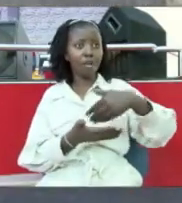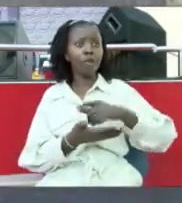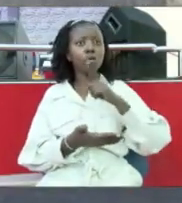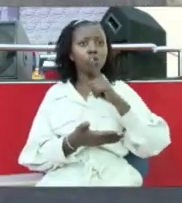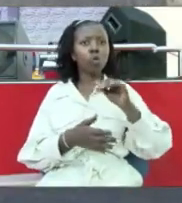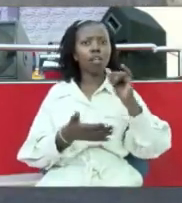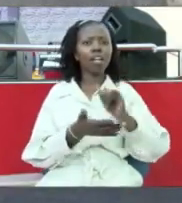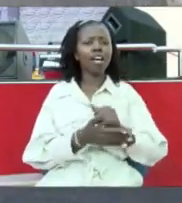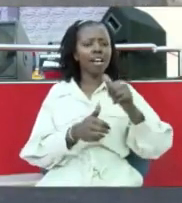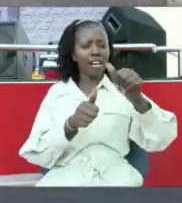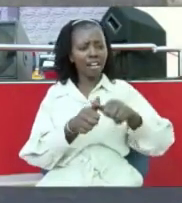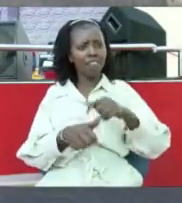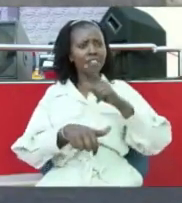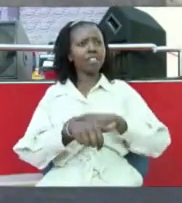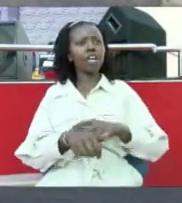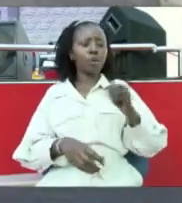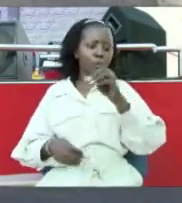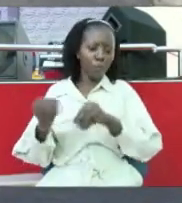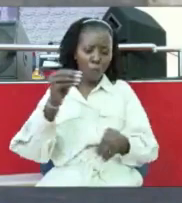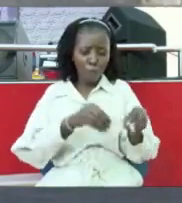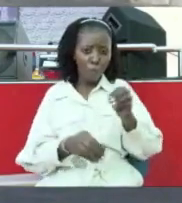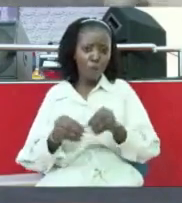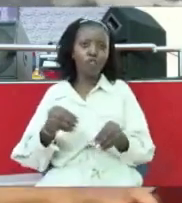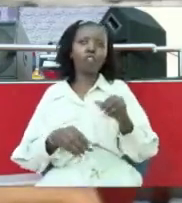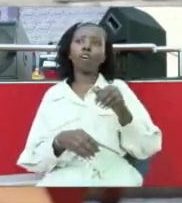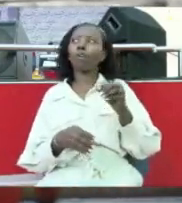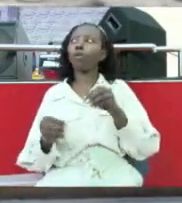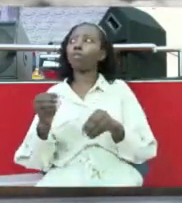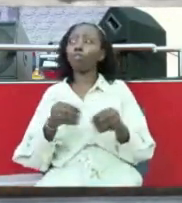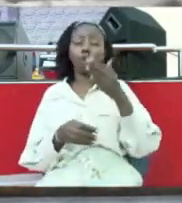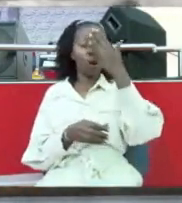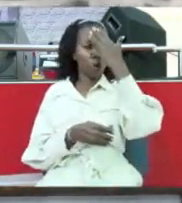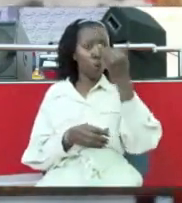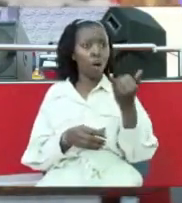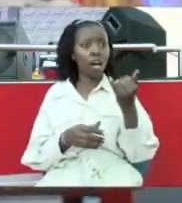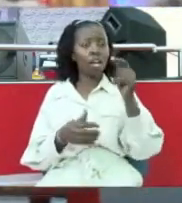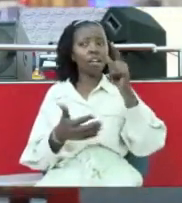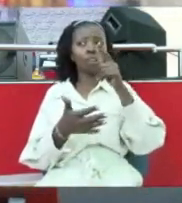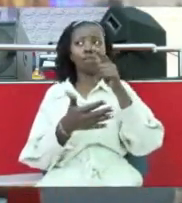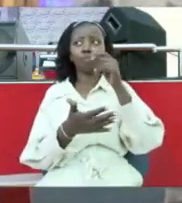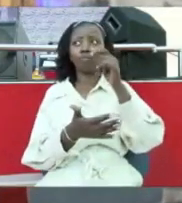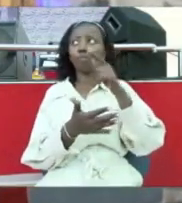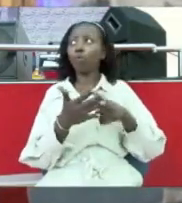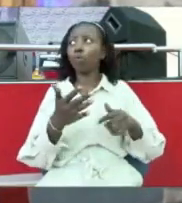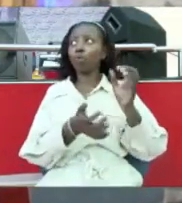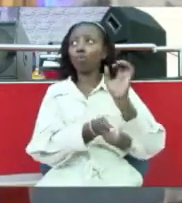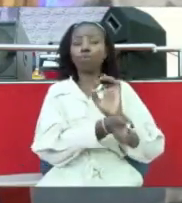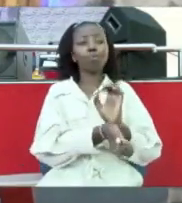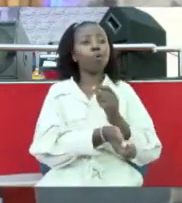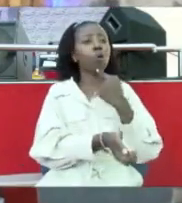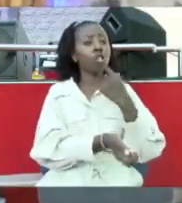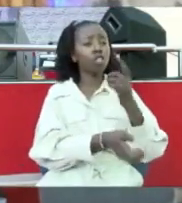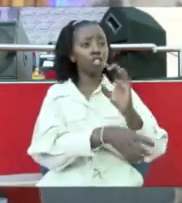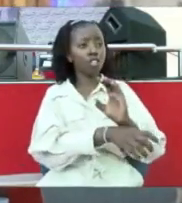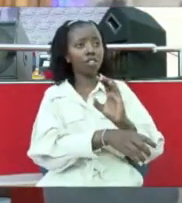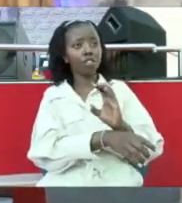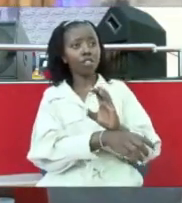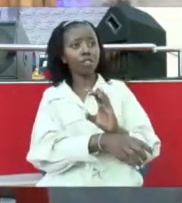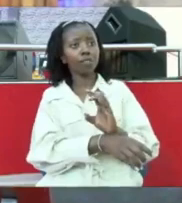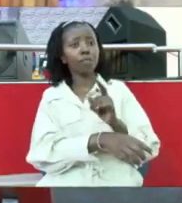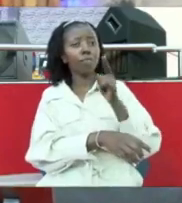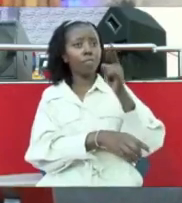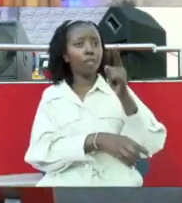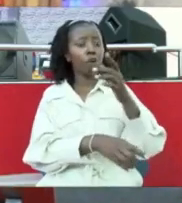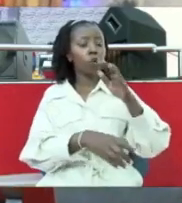is something you have put in your envelope. Ila wakati unakuja kuna kitu umeweka kwenye bahasha. Because that is what Paul is telling this church. Na niposa Paul anawaambia kanisa. You have been